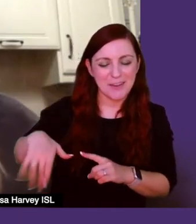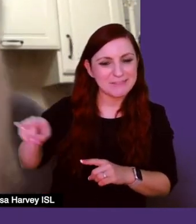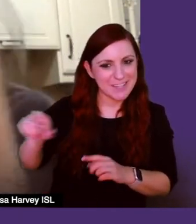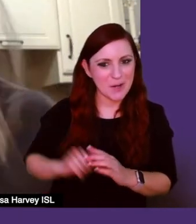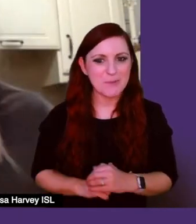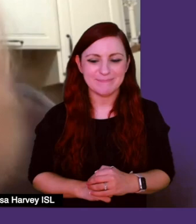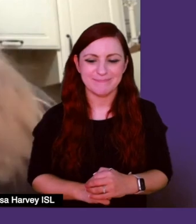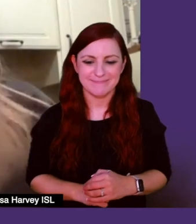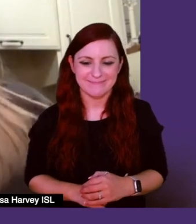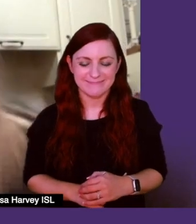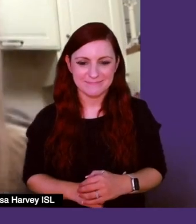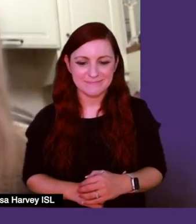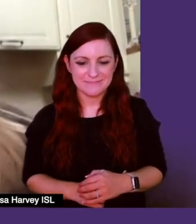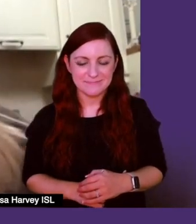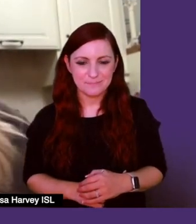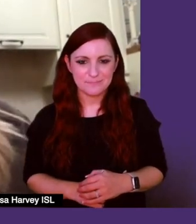barking dog.